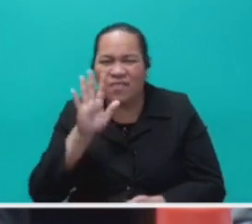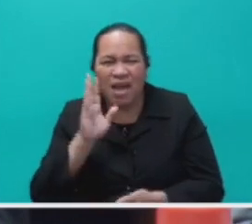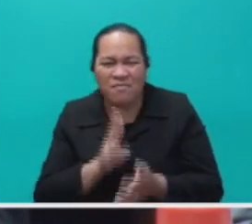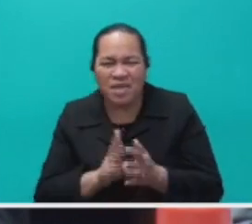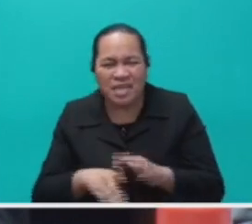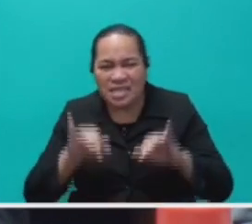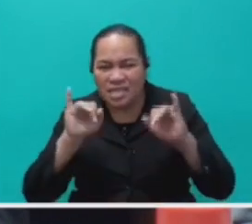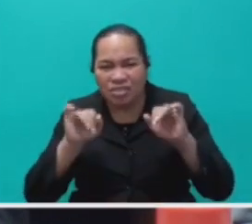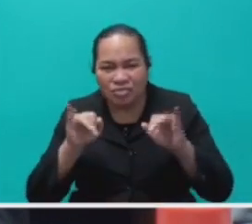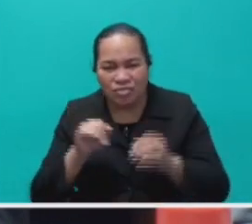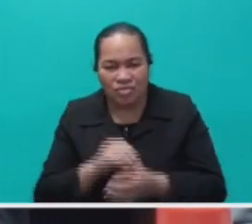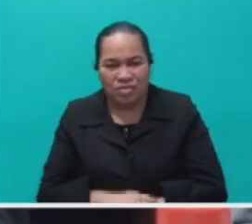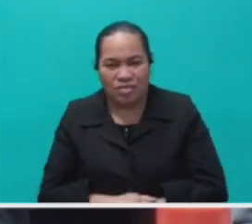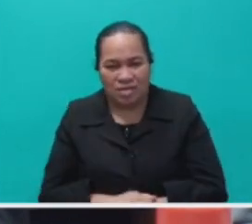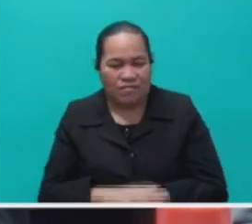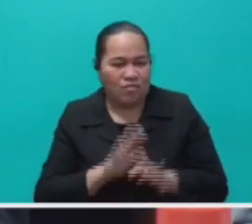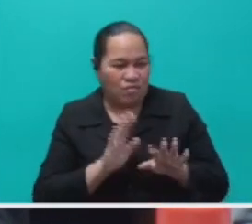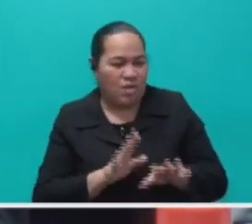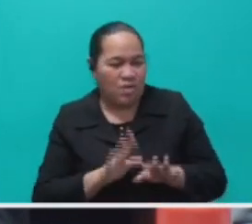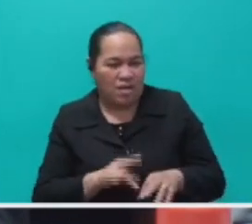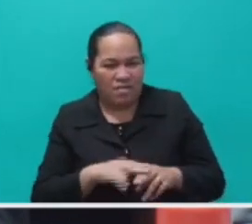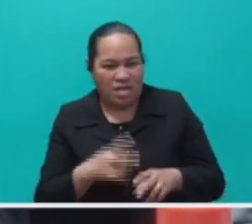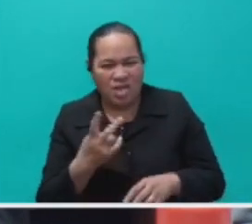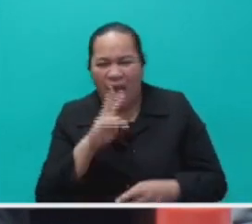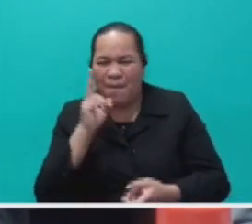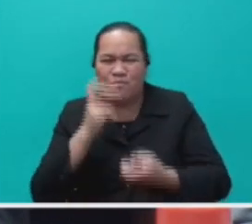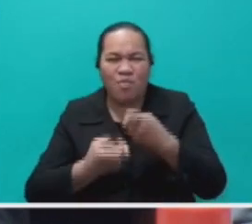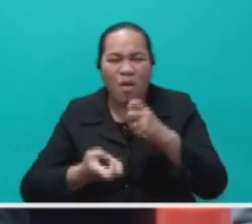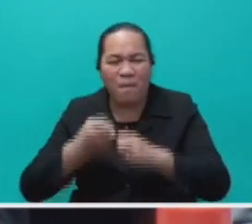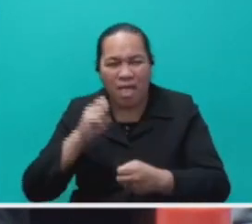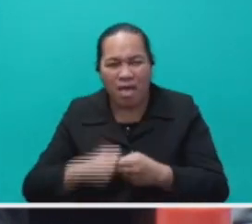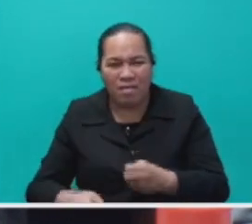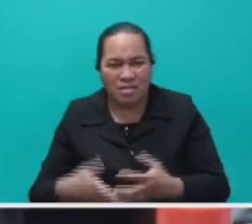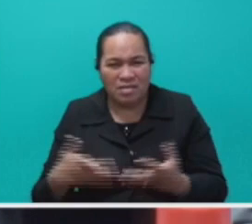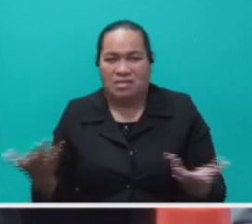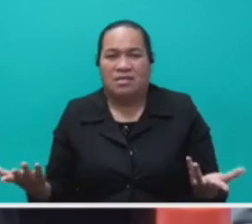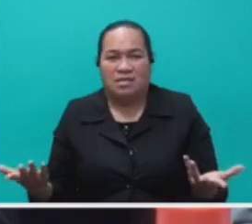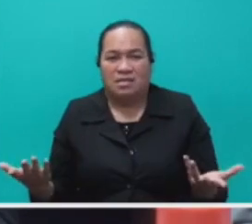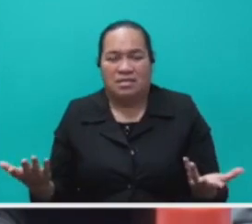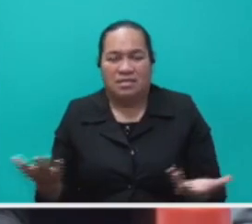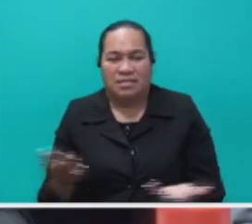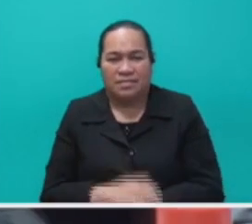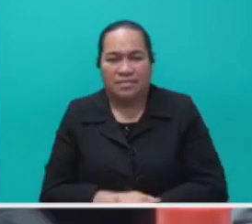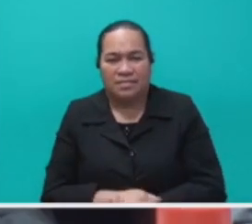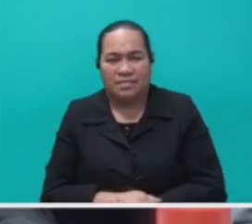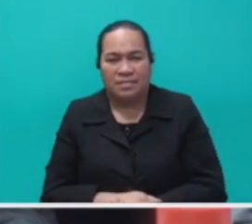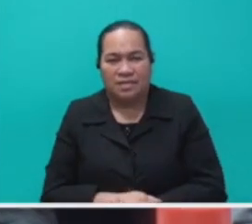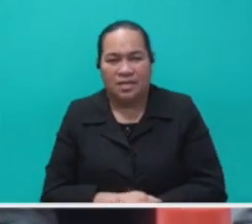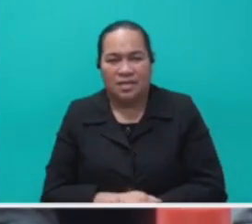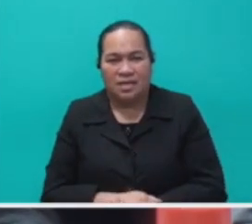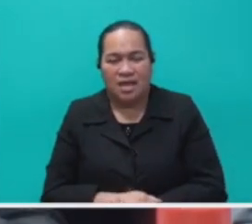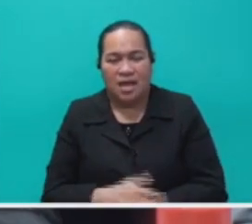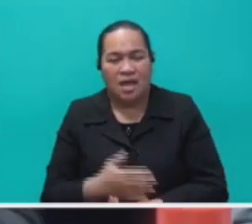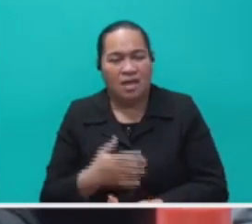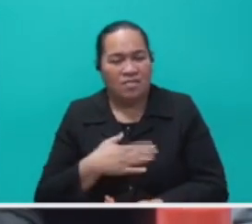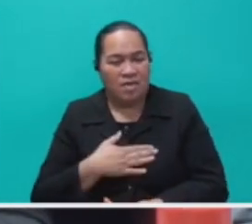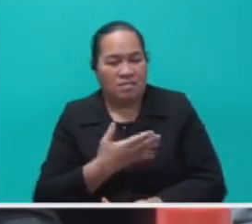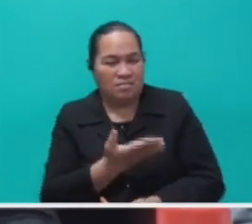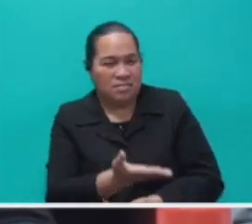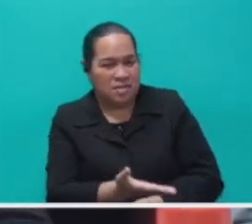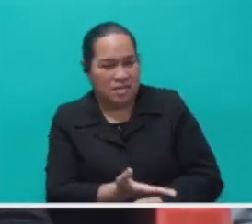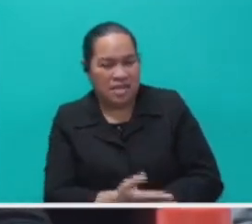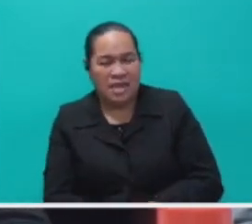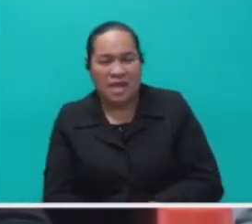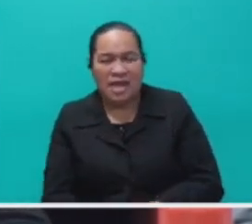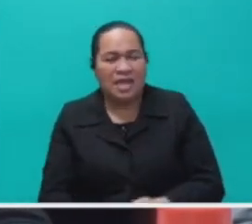matter. So these are practical problems. And mind you, my colleagues from the other side, there